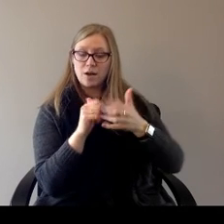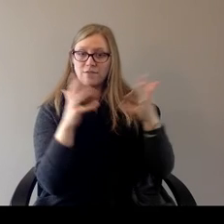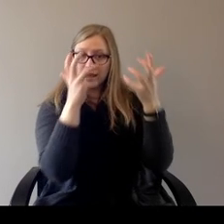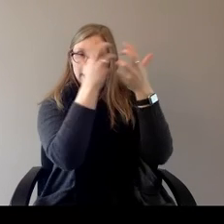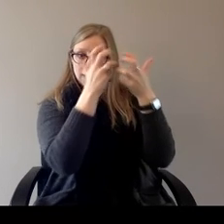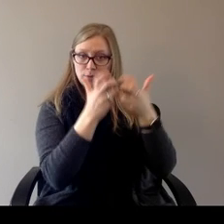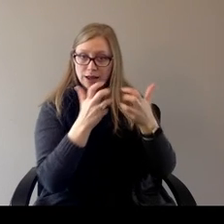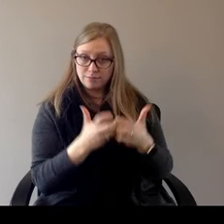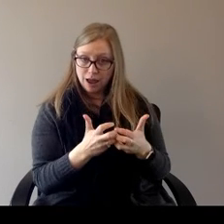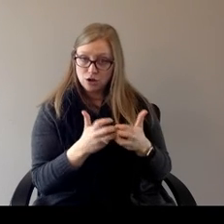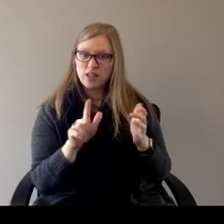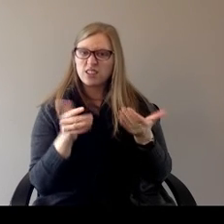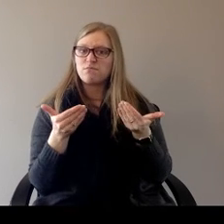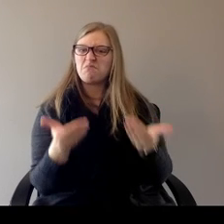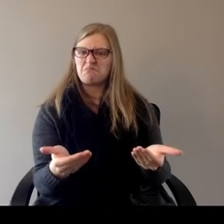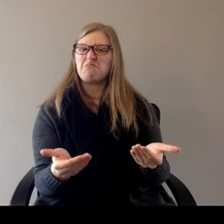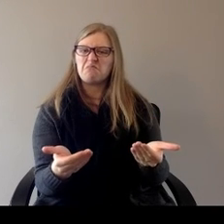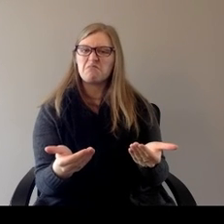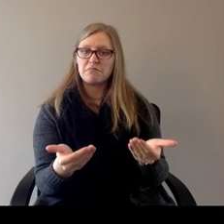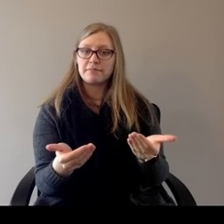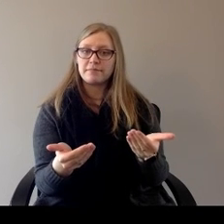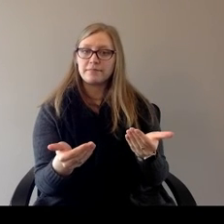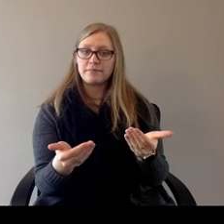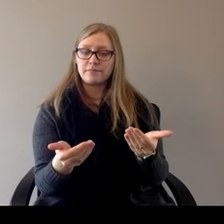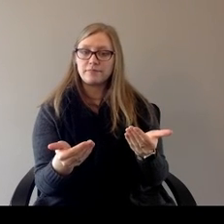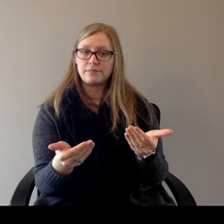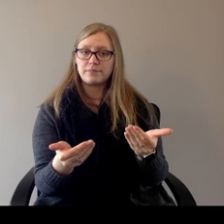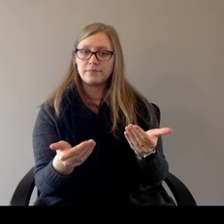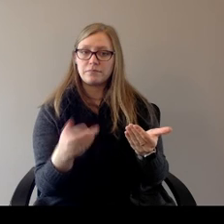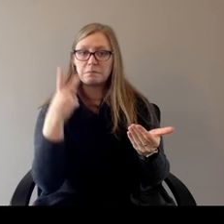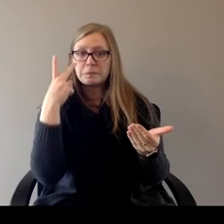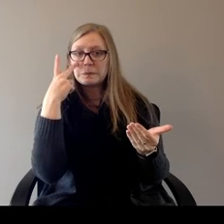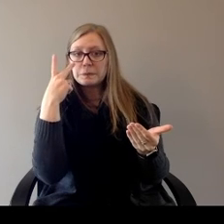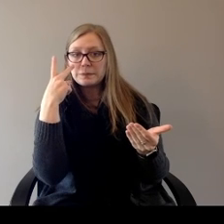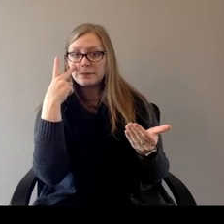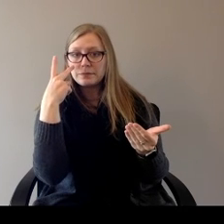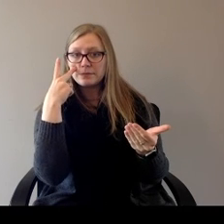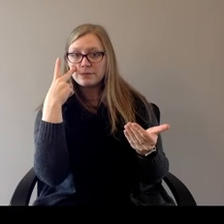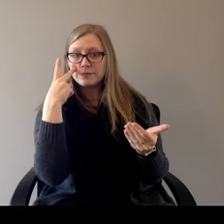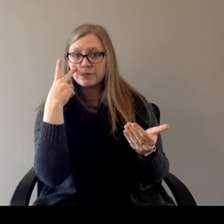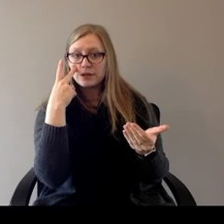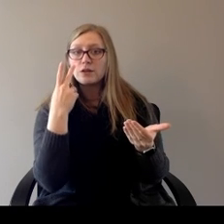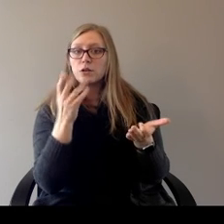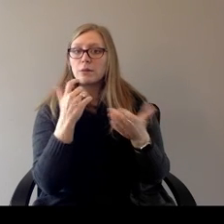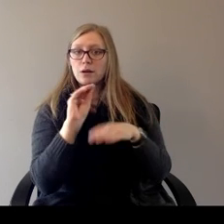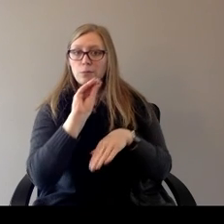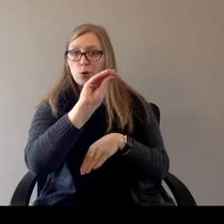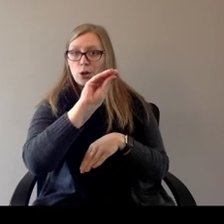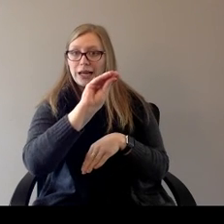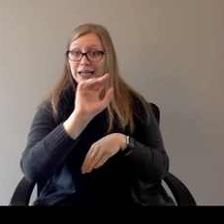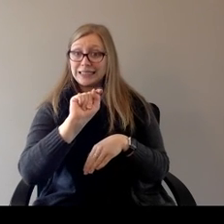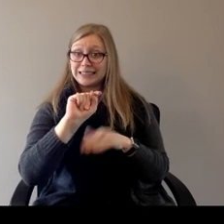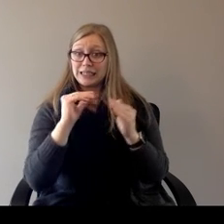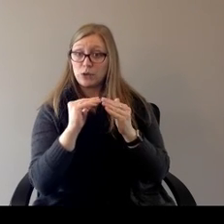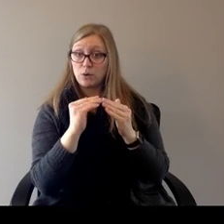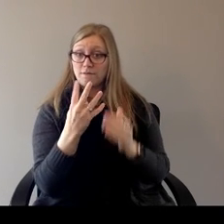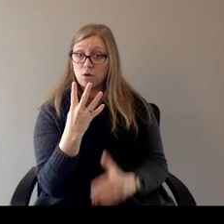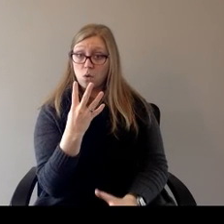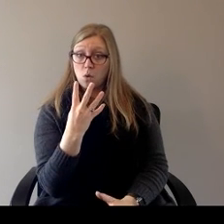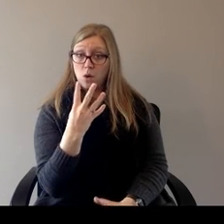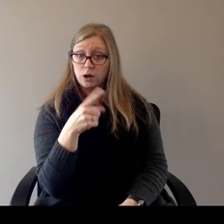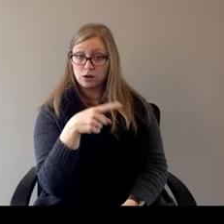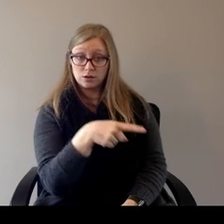and so let's go ahead and check it out. So I'm going to put T as 4. So 3 times 4 plus